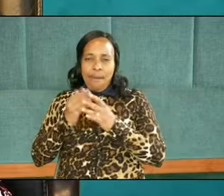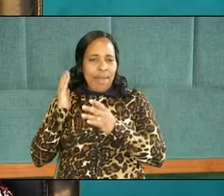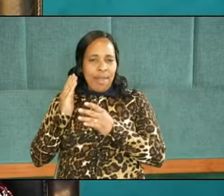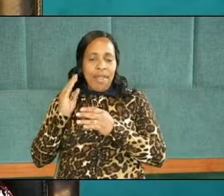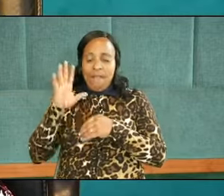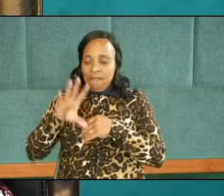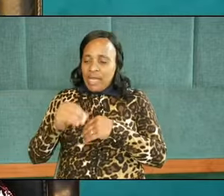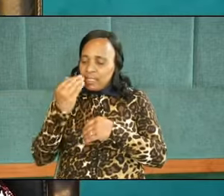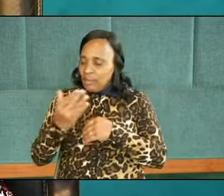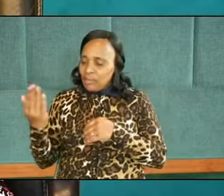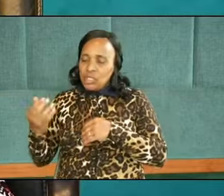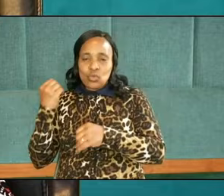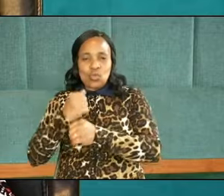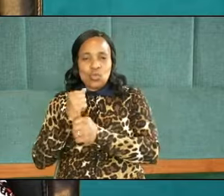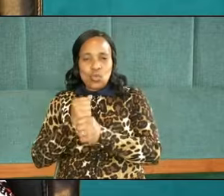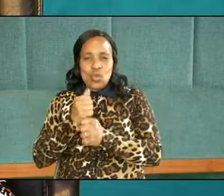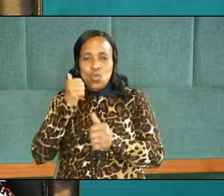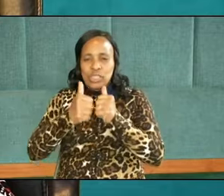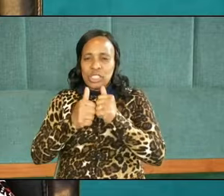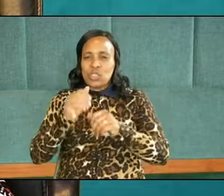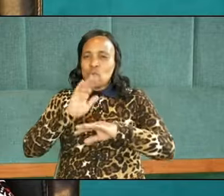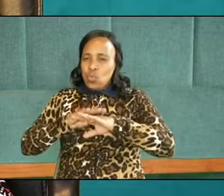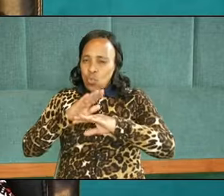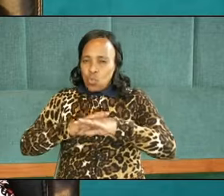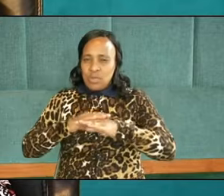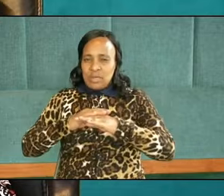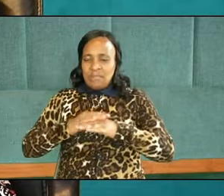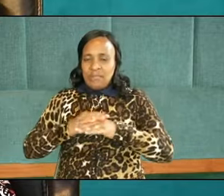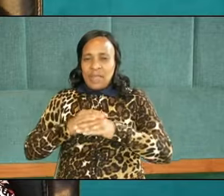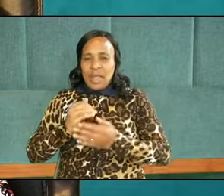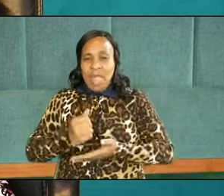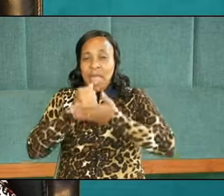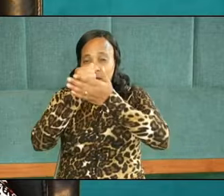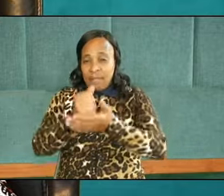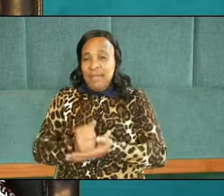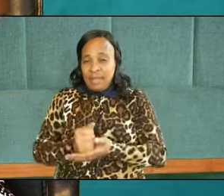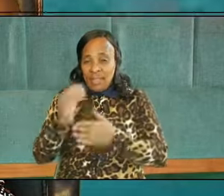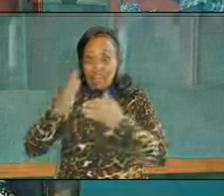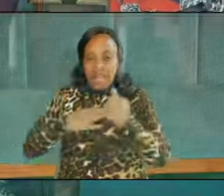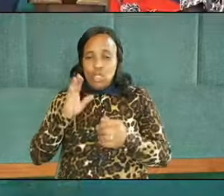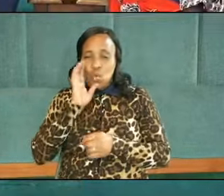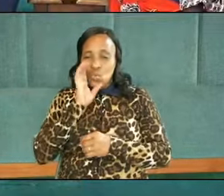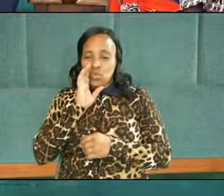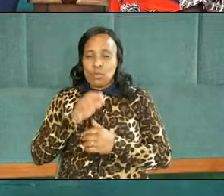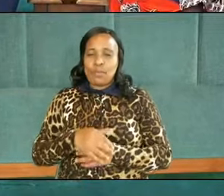Find something else to do, something even more constructive than joining them to gossip.